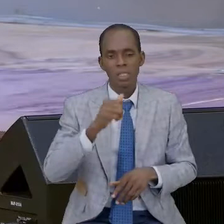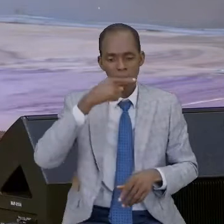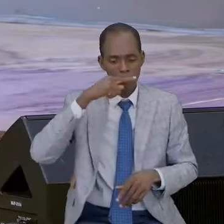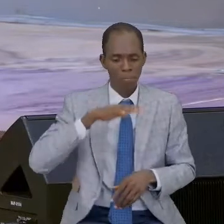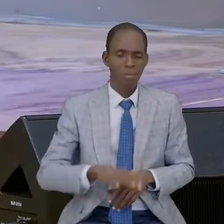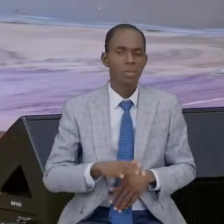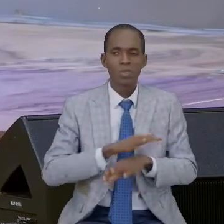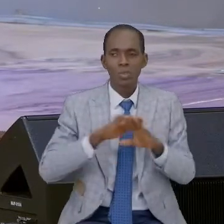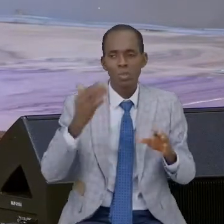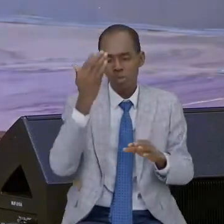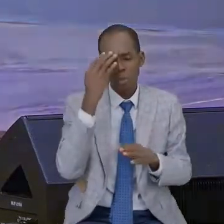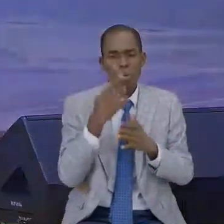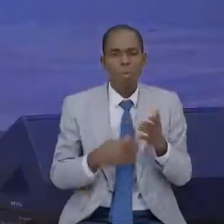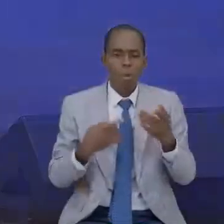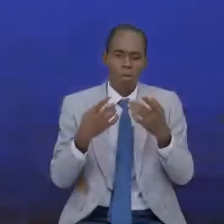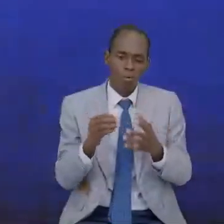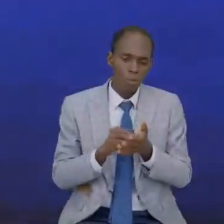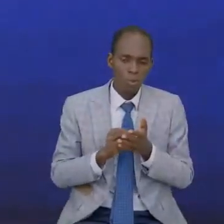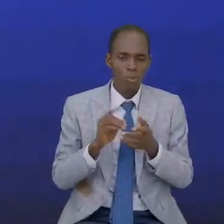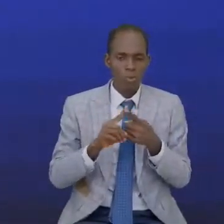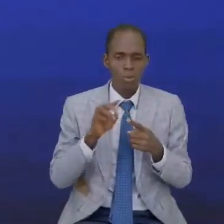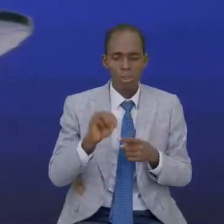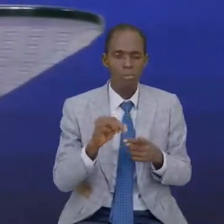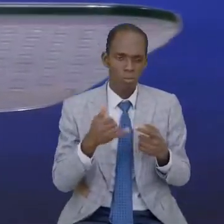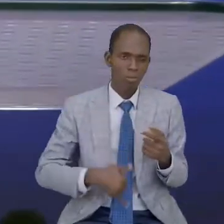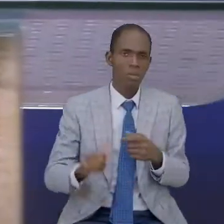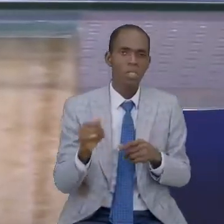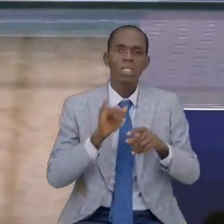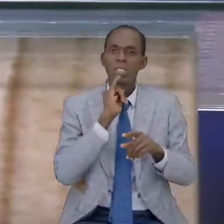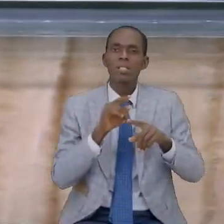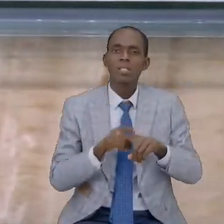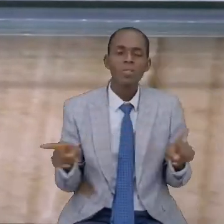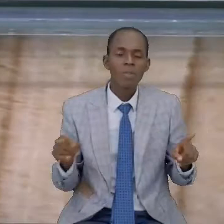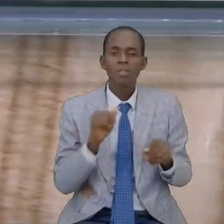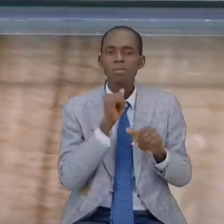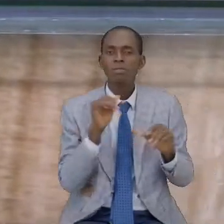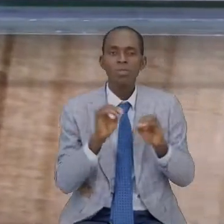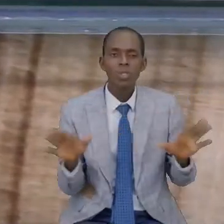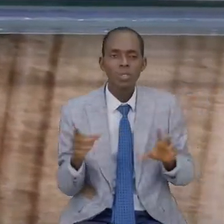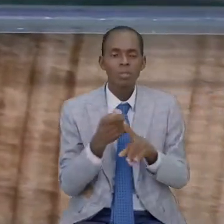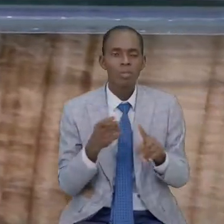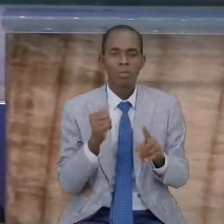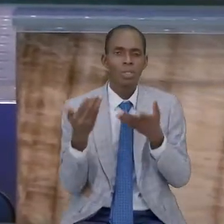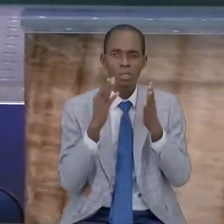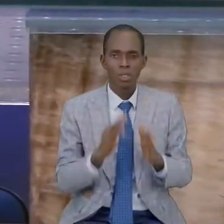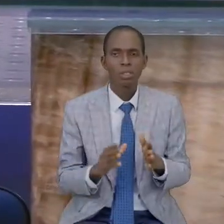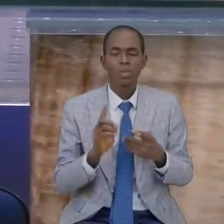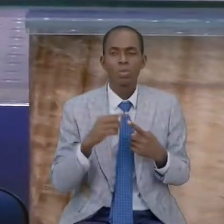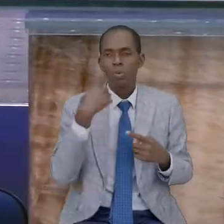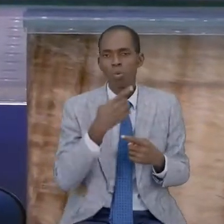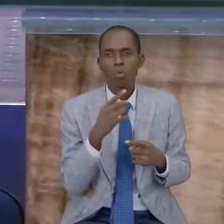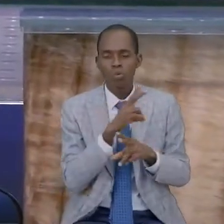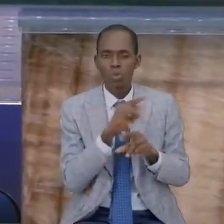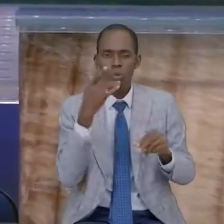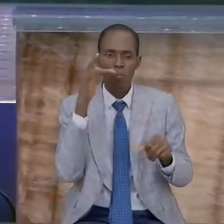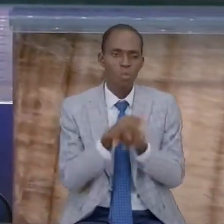know what belongs to him yet. He differs nothing from a servant to whom no promise has